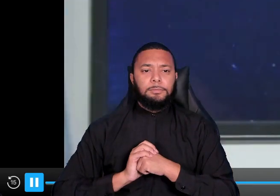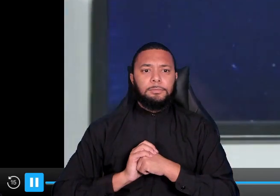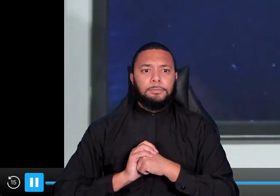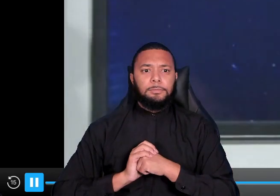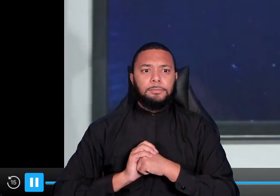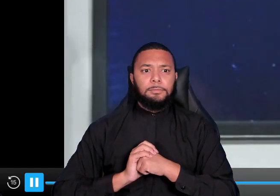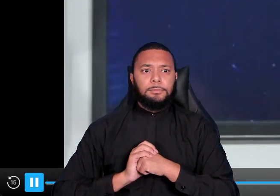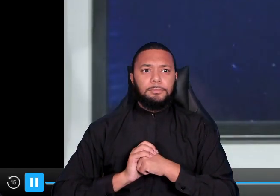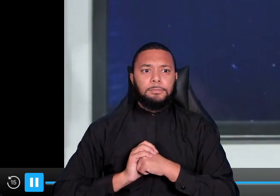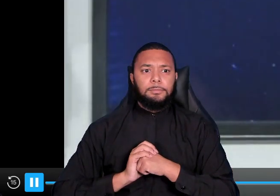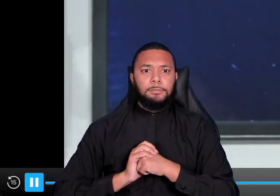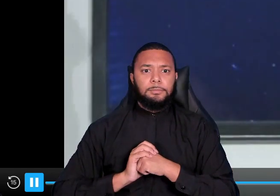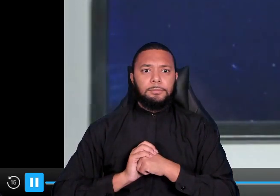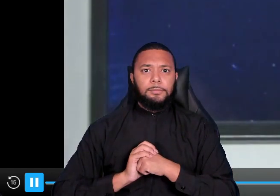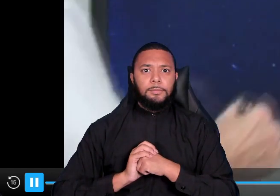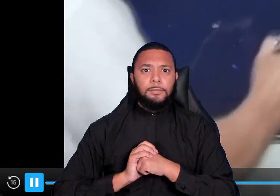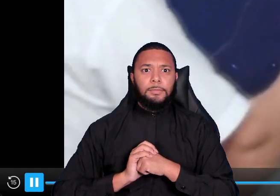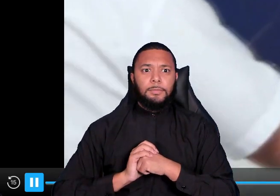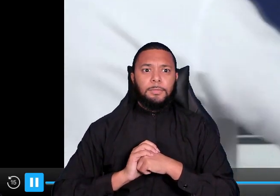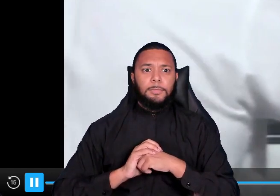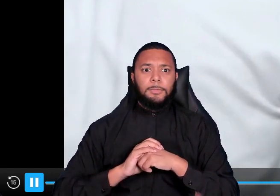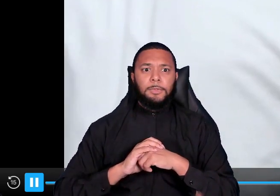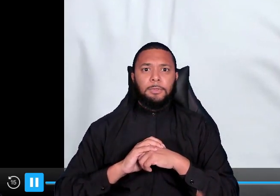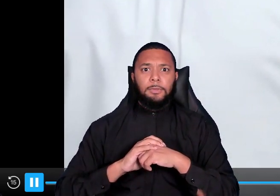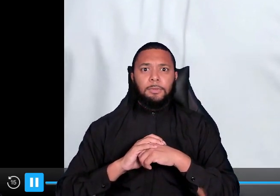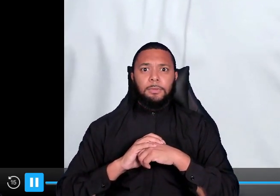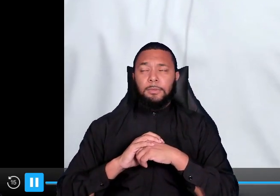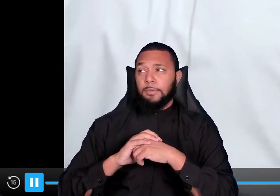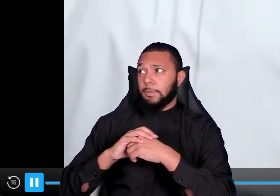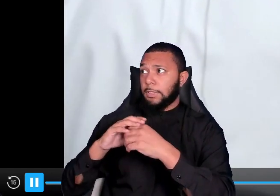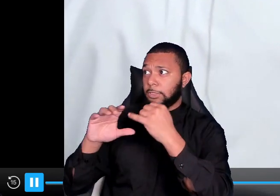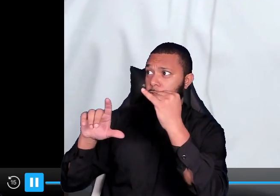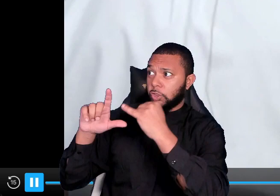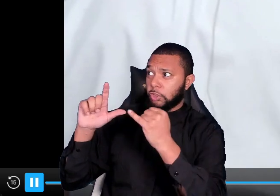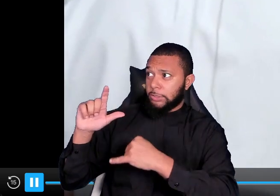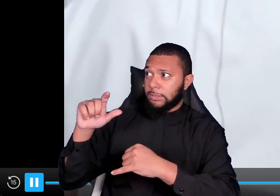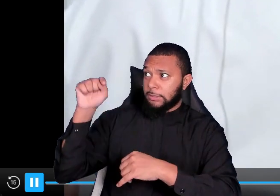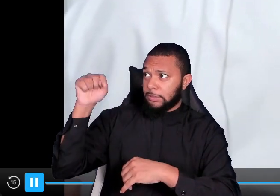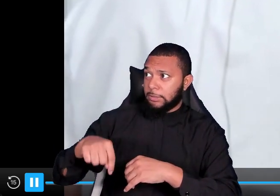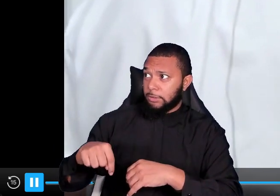And shaded down. And shaded below that line.